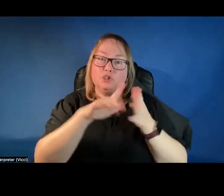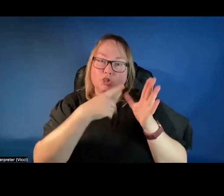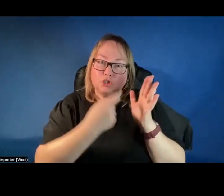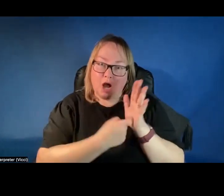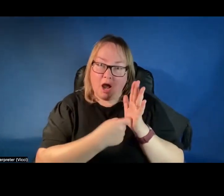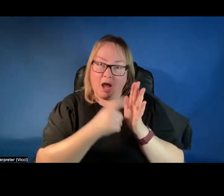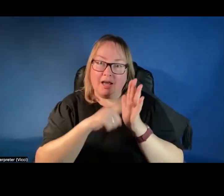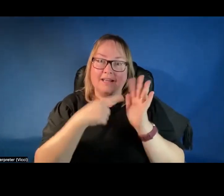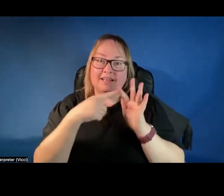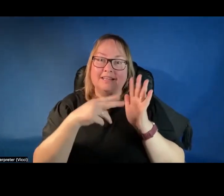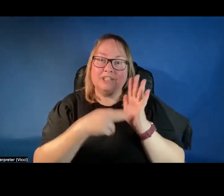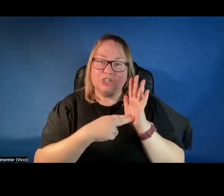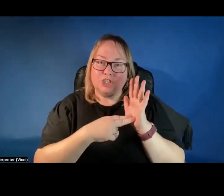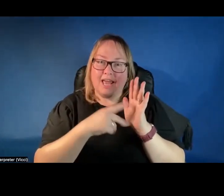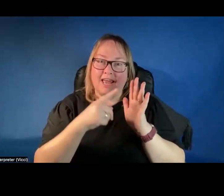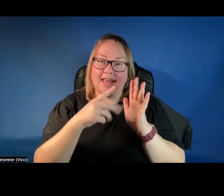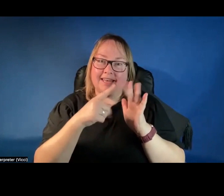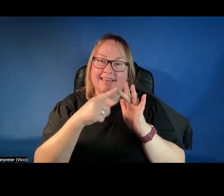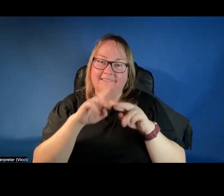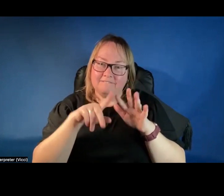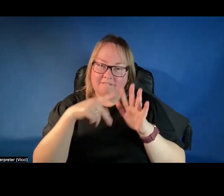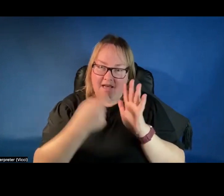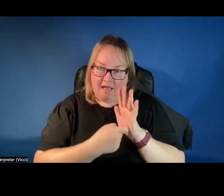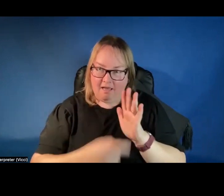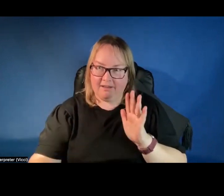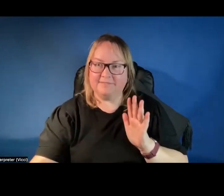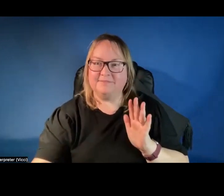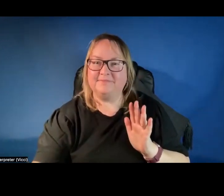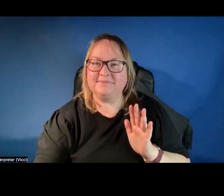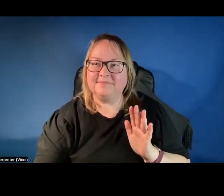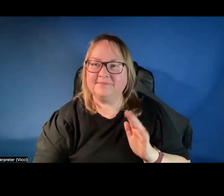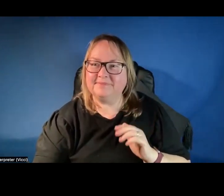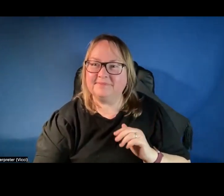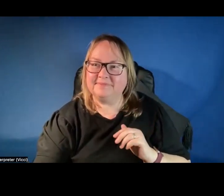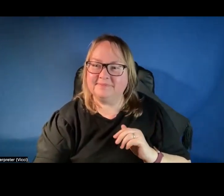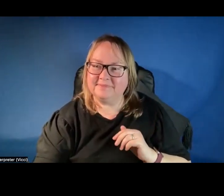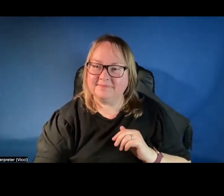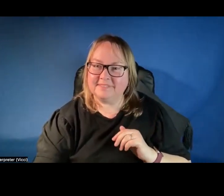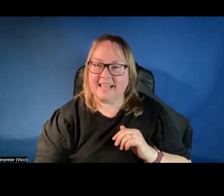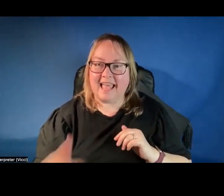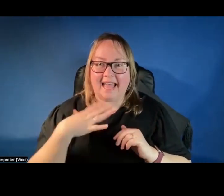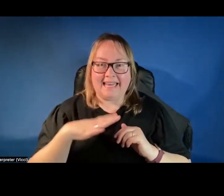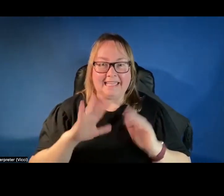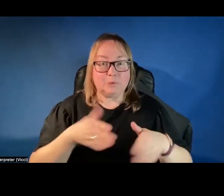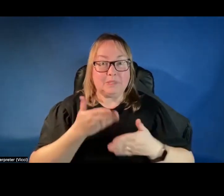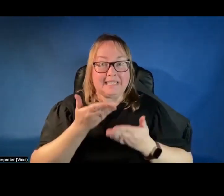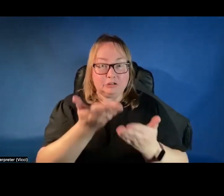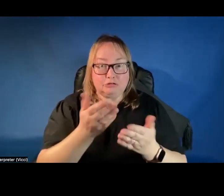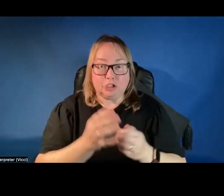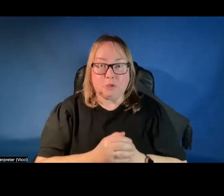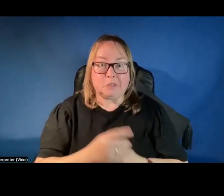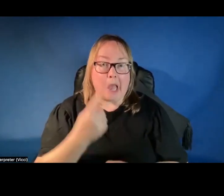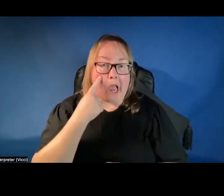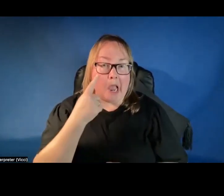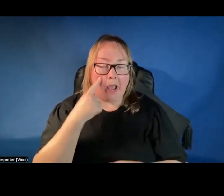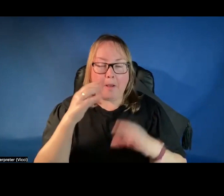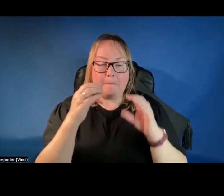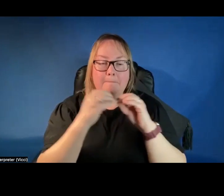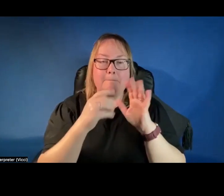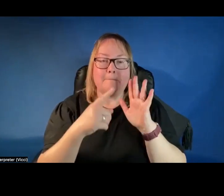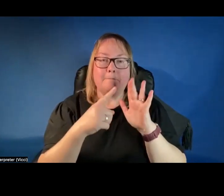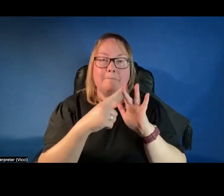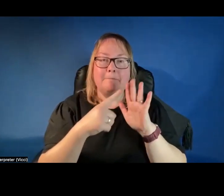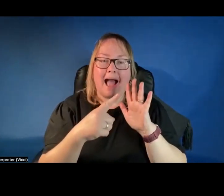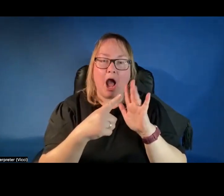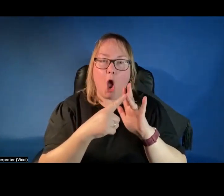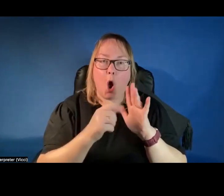should probably also introduce people. So I'll just read their bios from